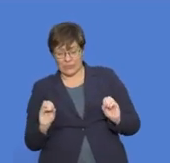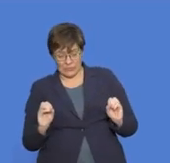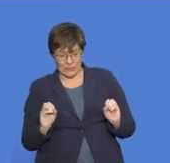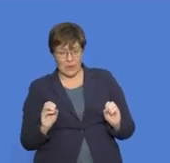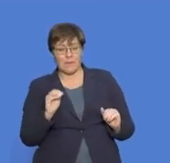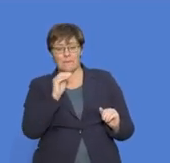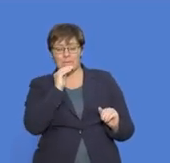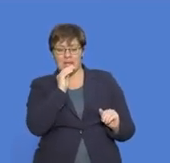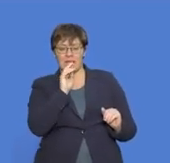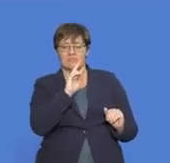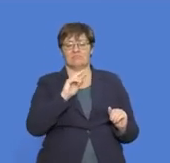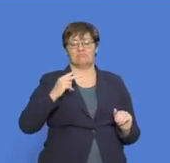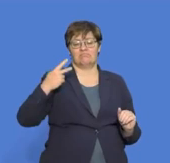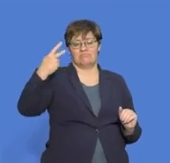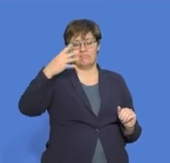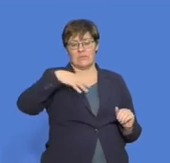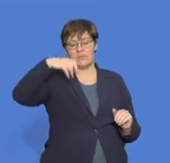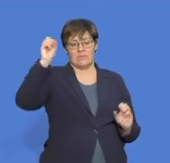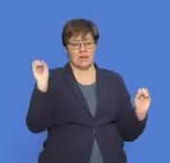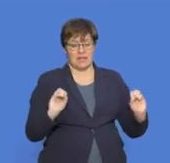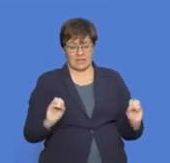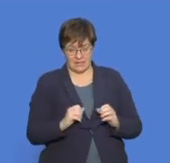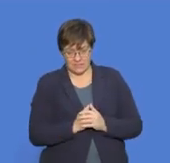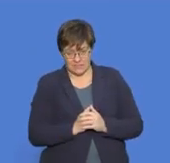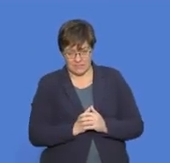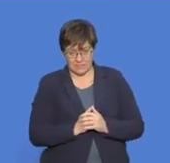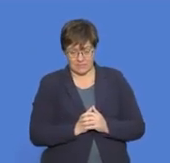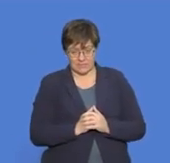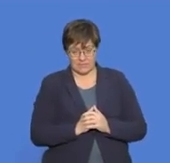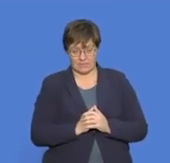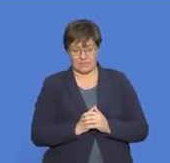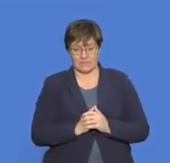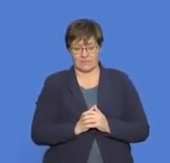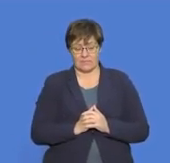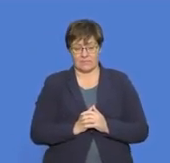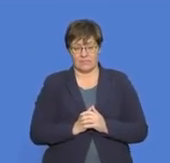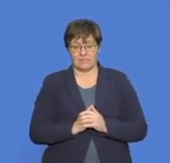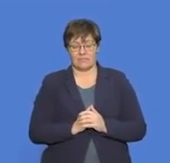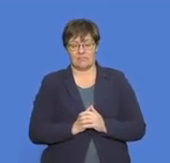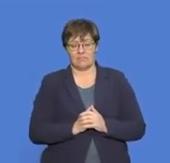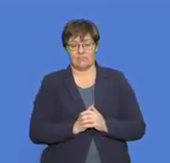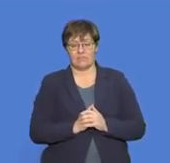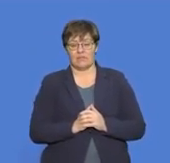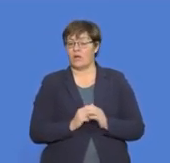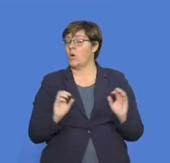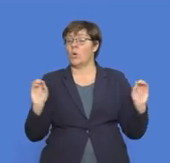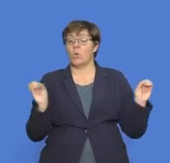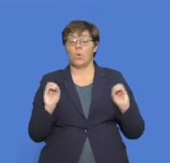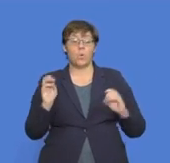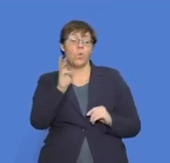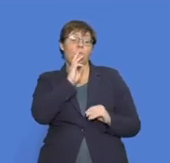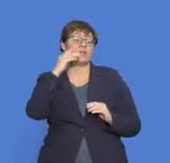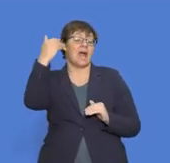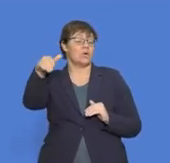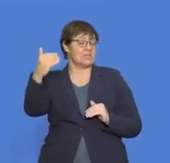to be any diffusion of water vapor out of the leaf. If there's no water outside the leaf,